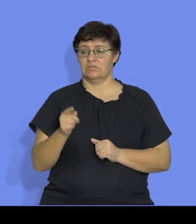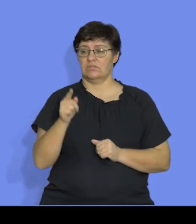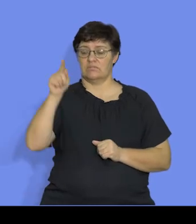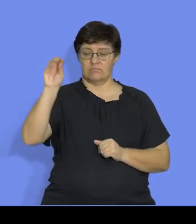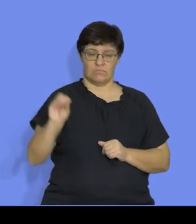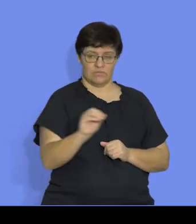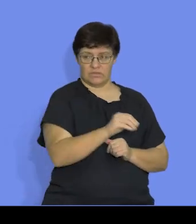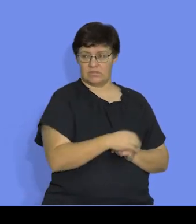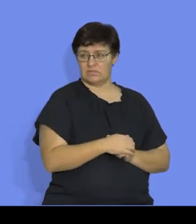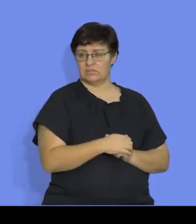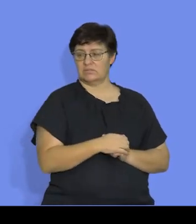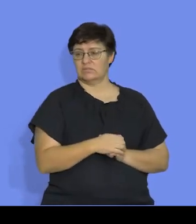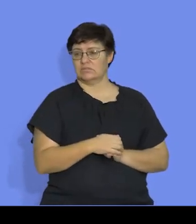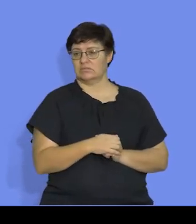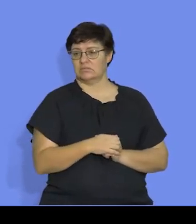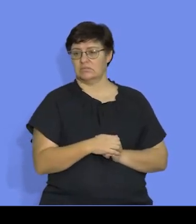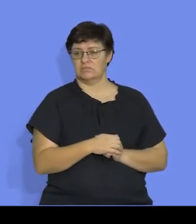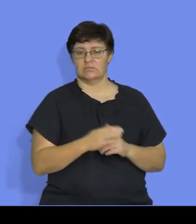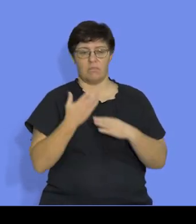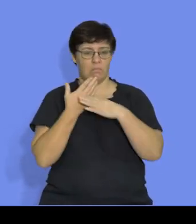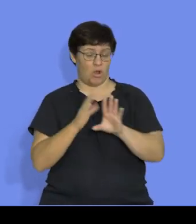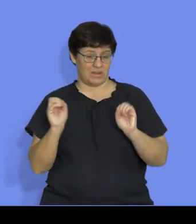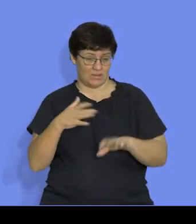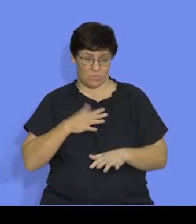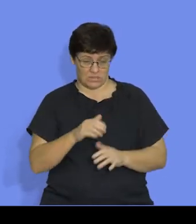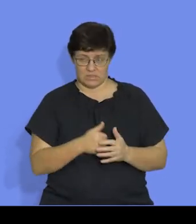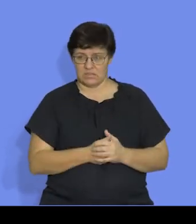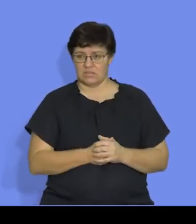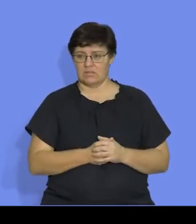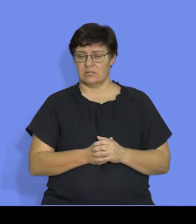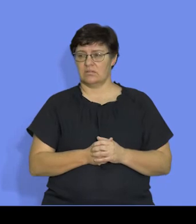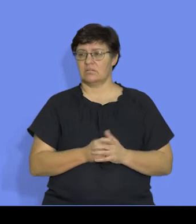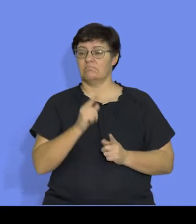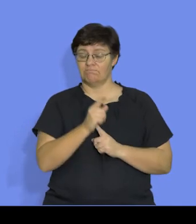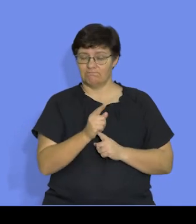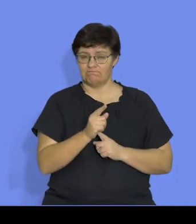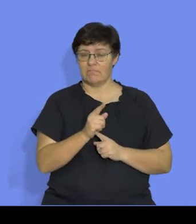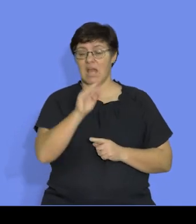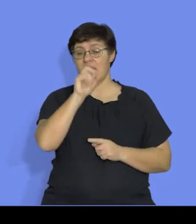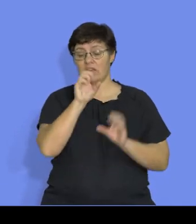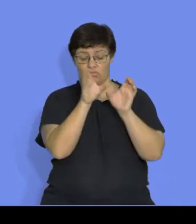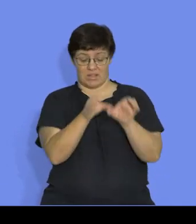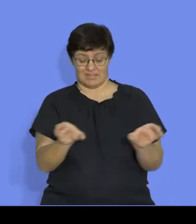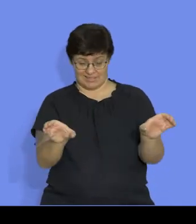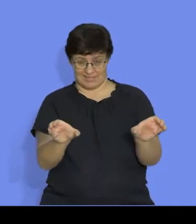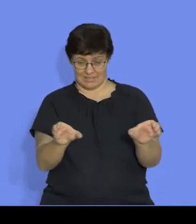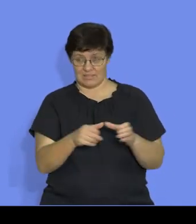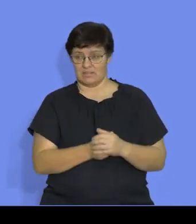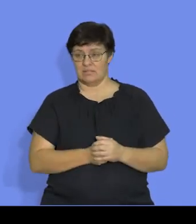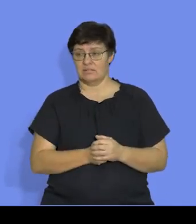to move down here so I don't block anything. So if I factorize this quadratic